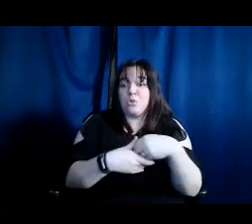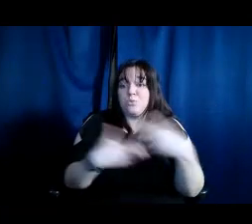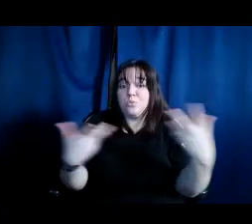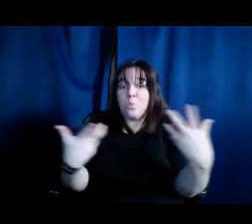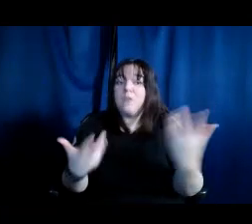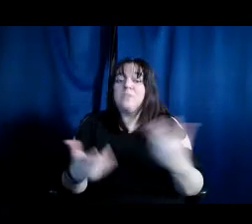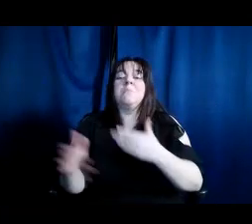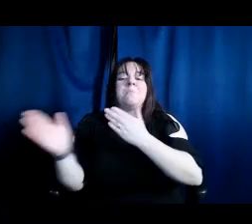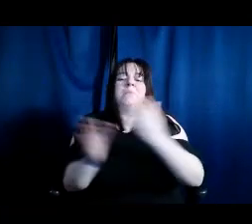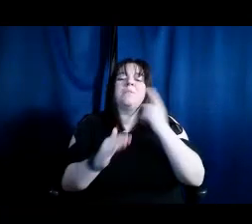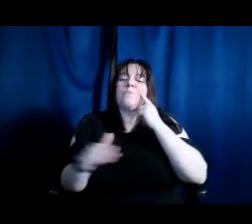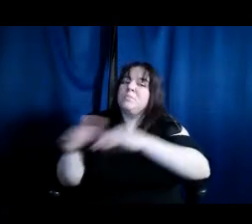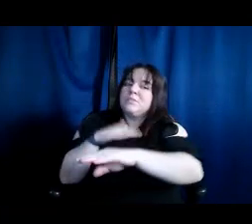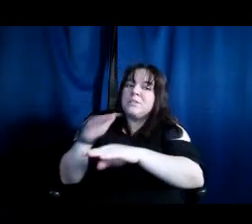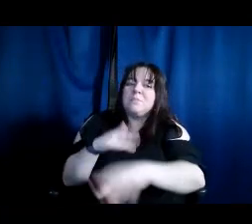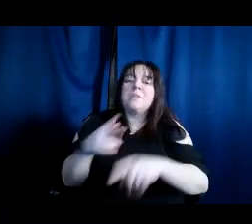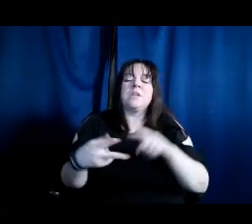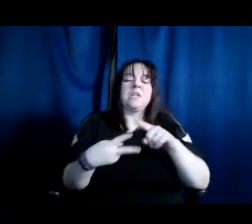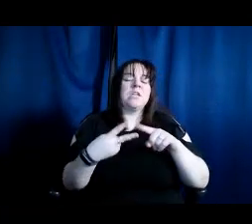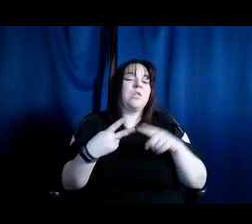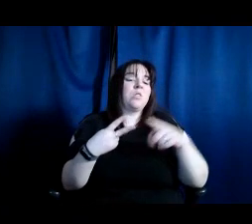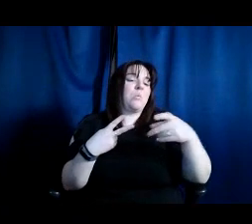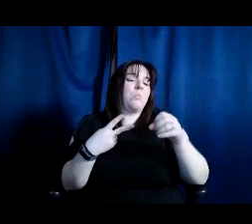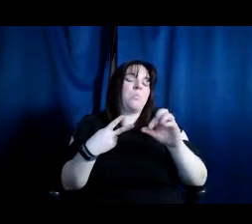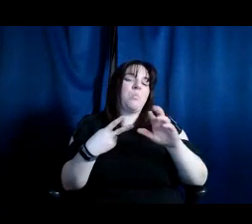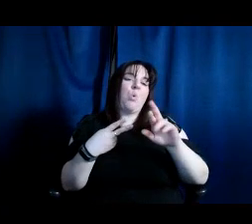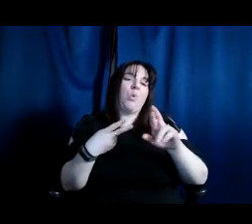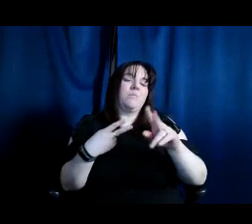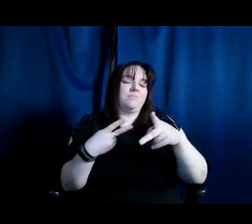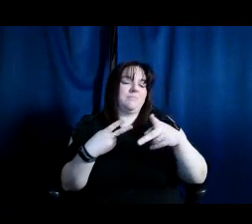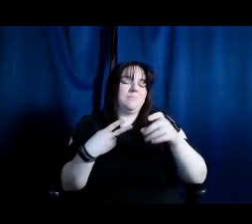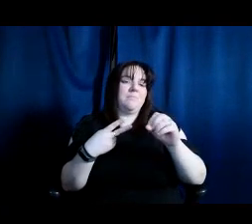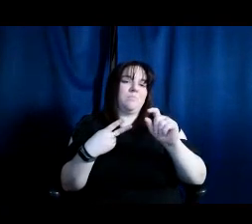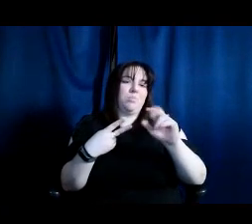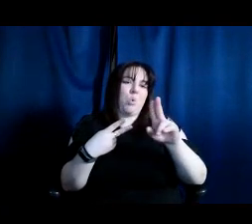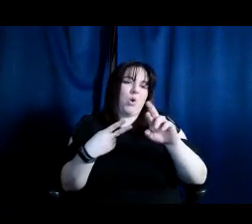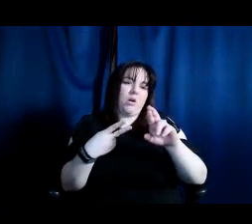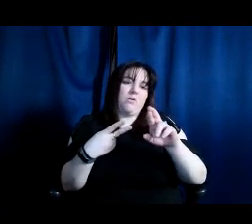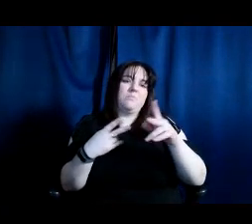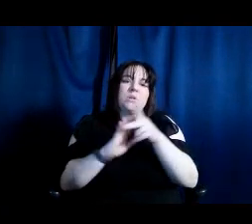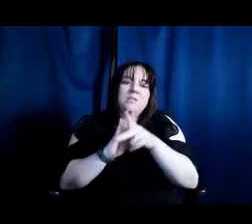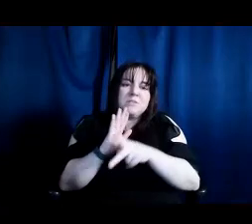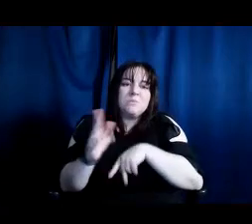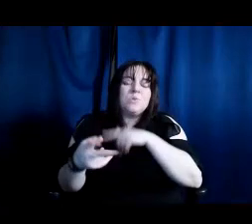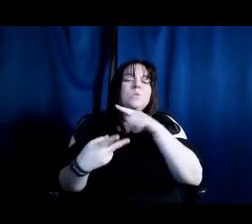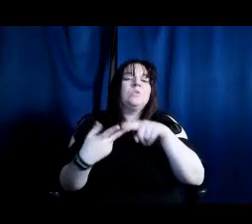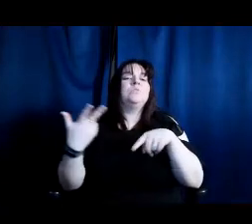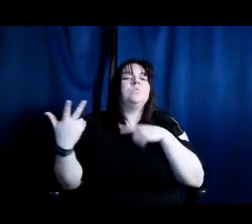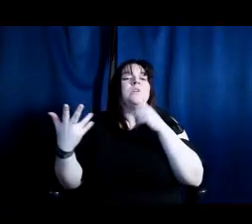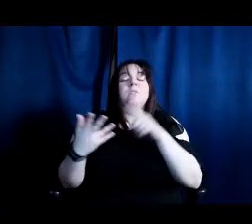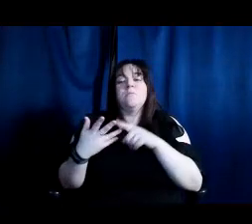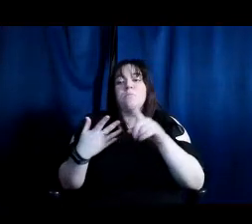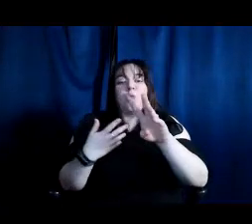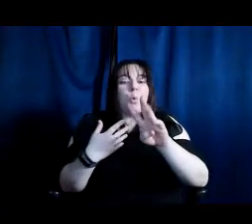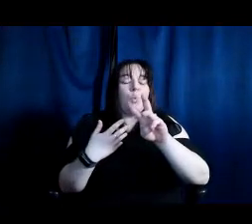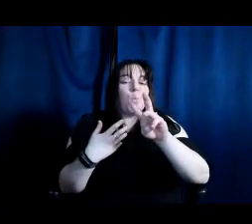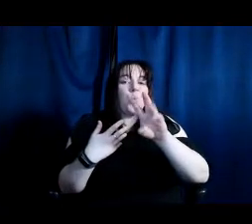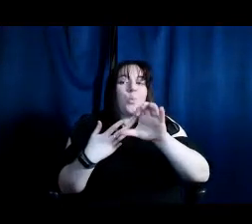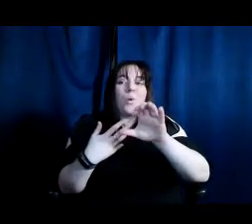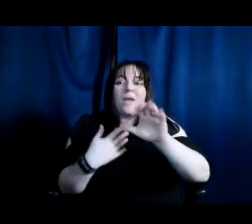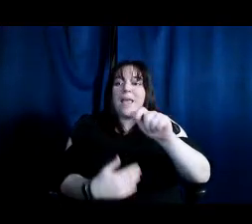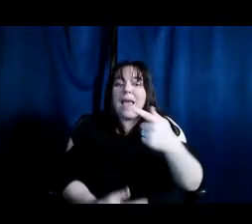the core principles of accessibility, WCAG, or the Web Content Accessibility Guidelines, which sets you up for success, and